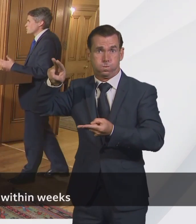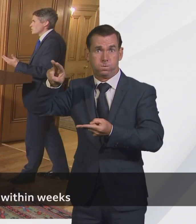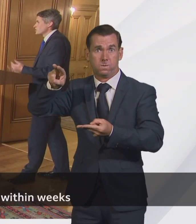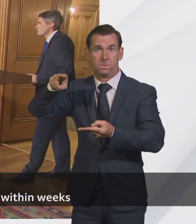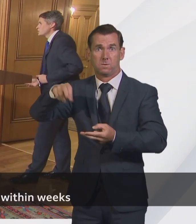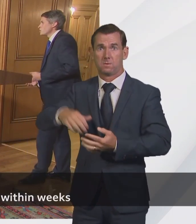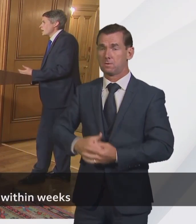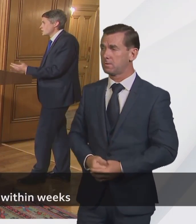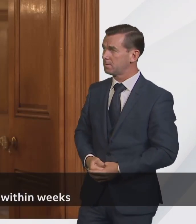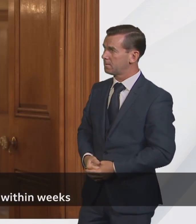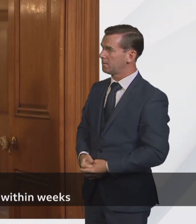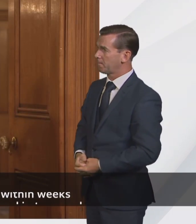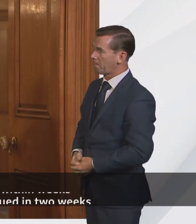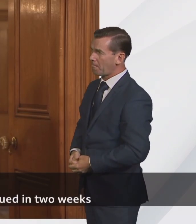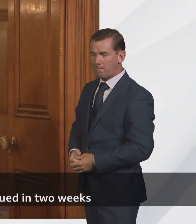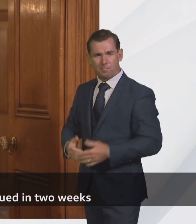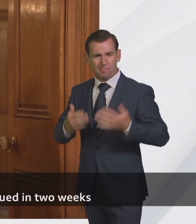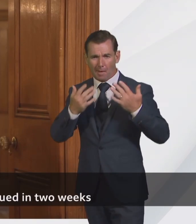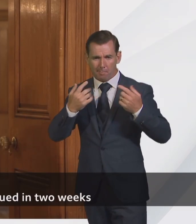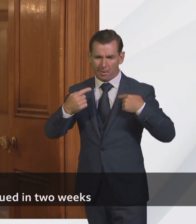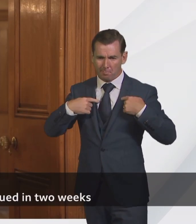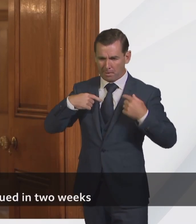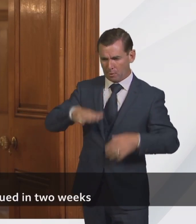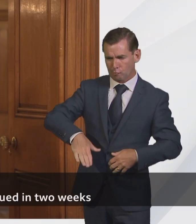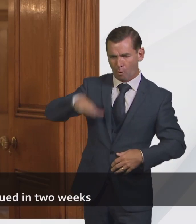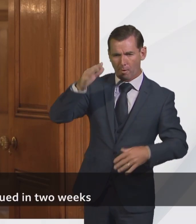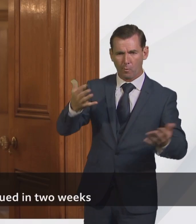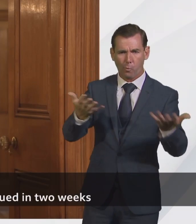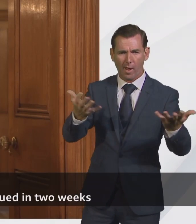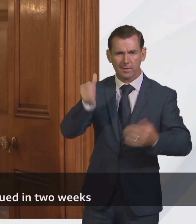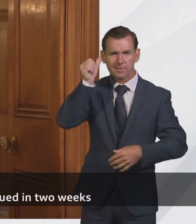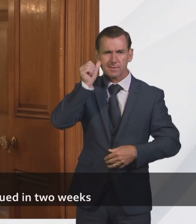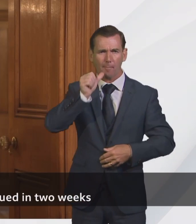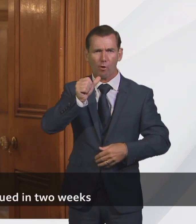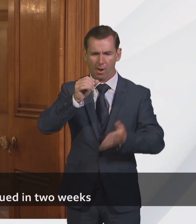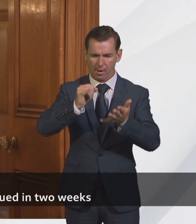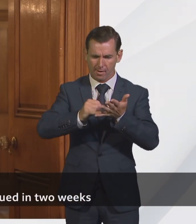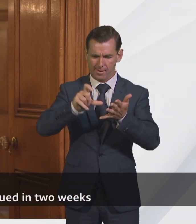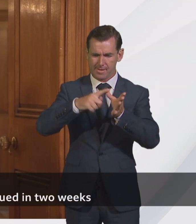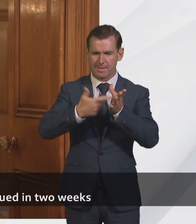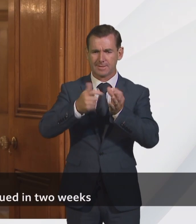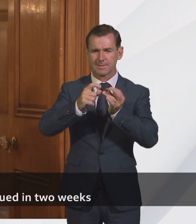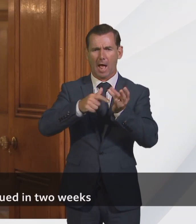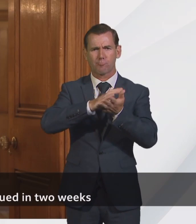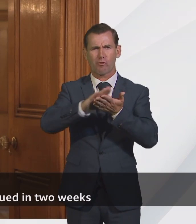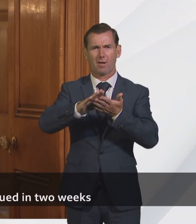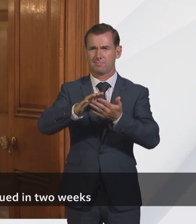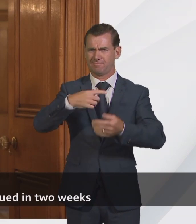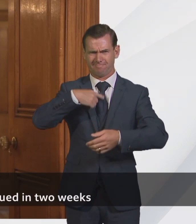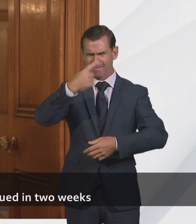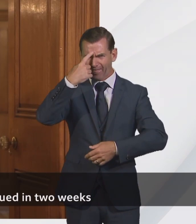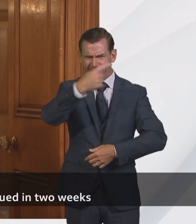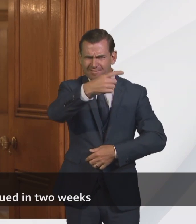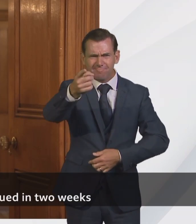continues to have discussions with his counterparts on this and will report back when he's in a position to do